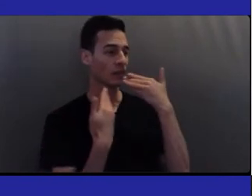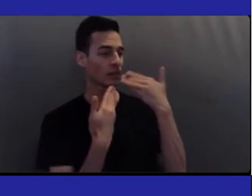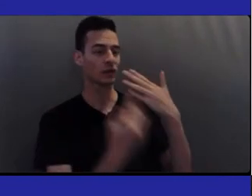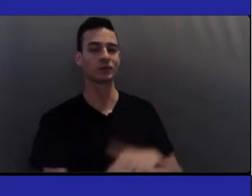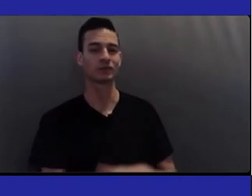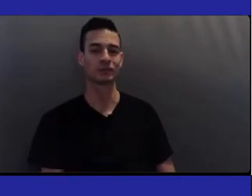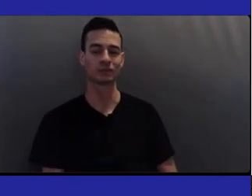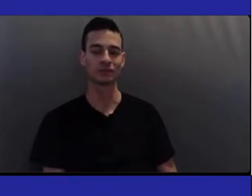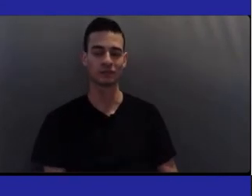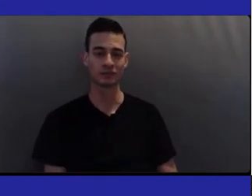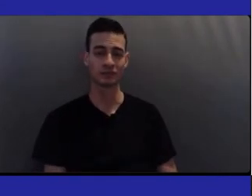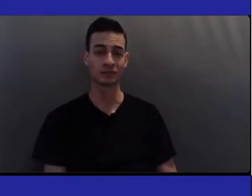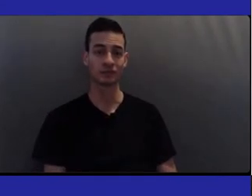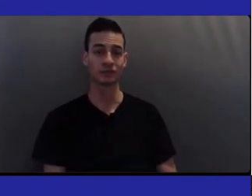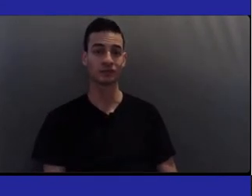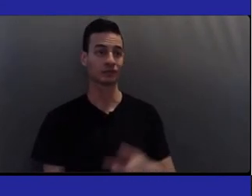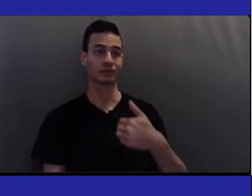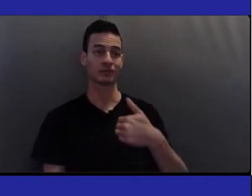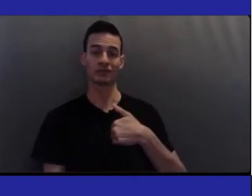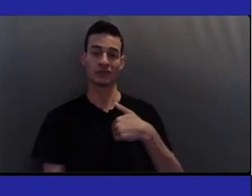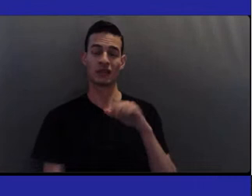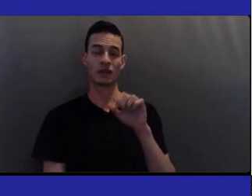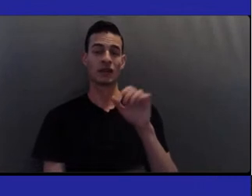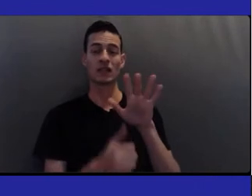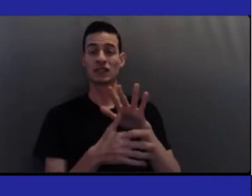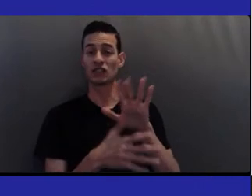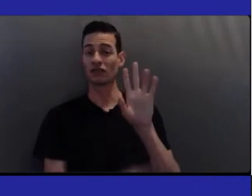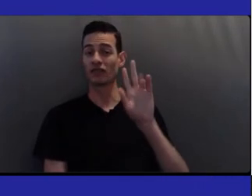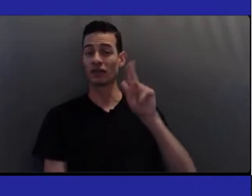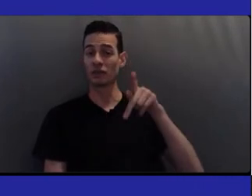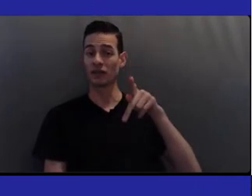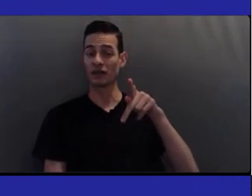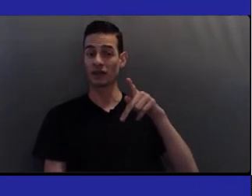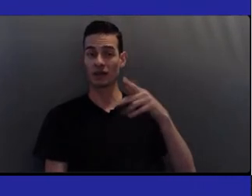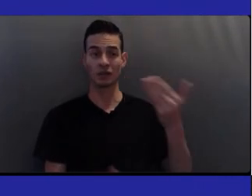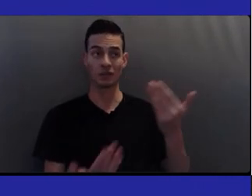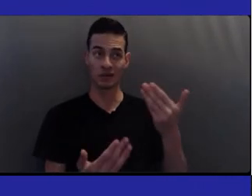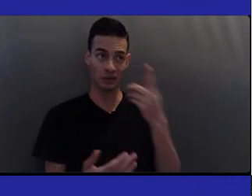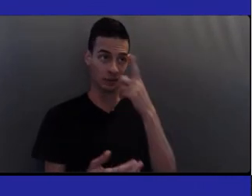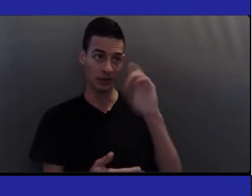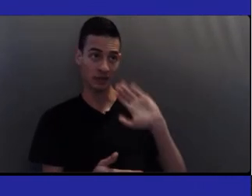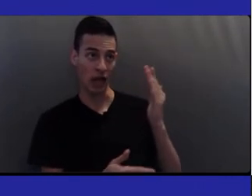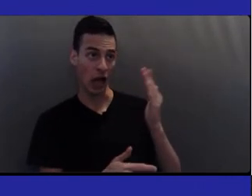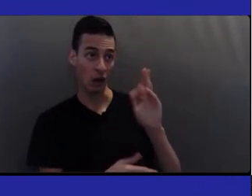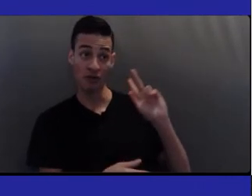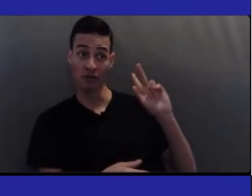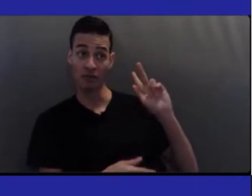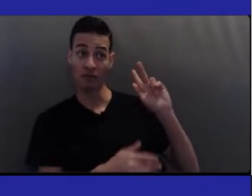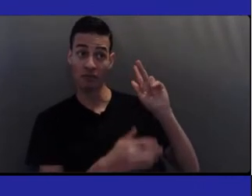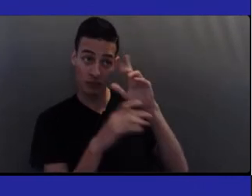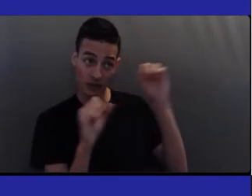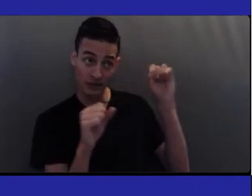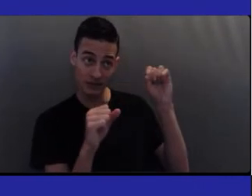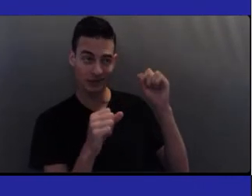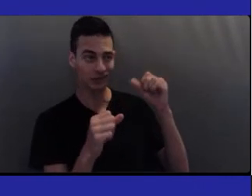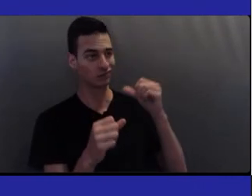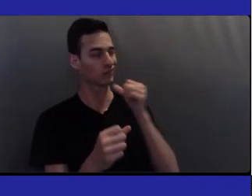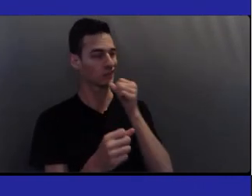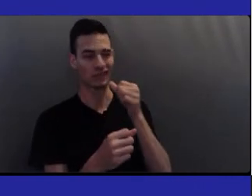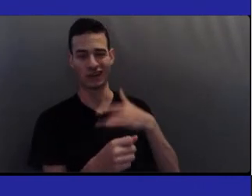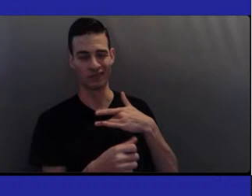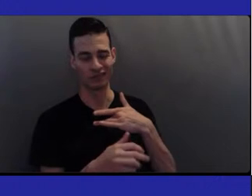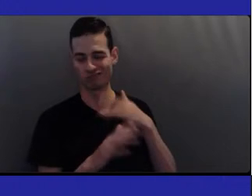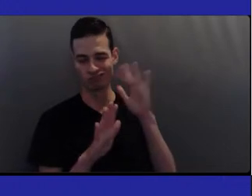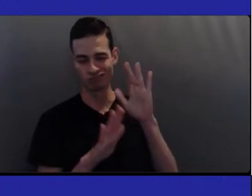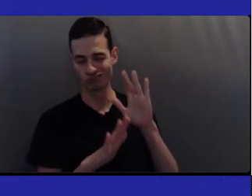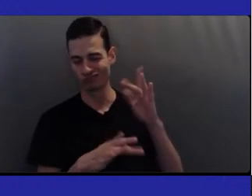President. I'm filling in for Liara Jontef, who is our indefatigable leader for housing and real estate, but under the weather. So we wish her a speedy